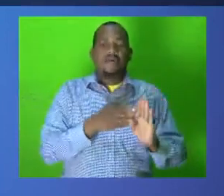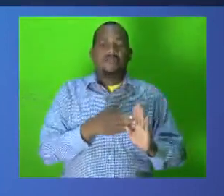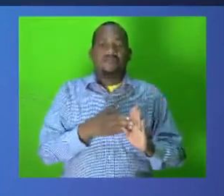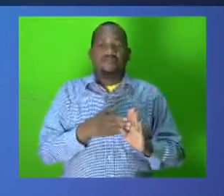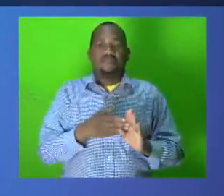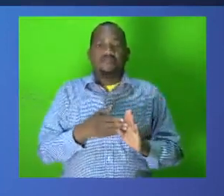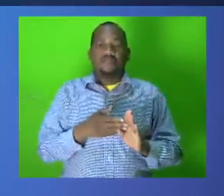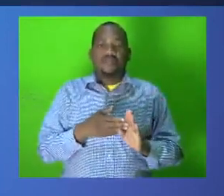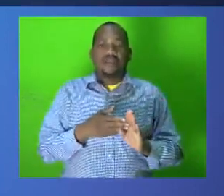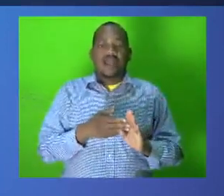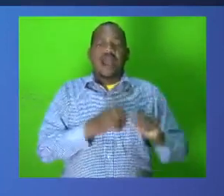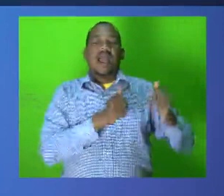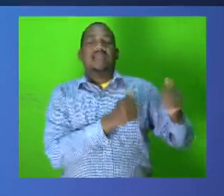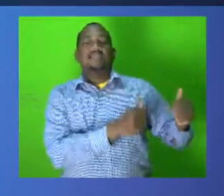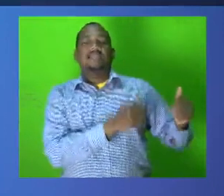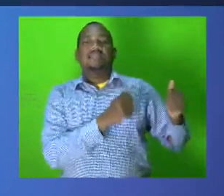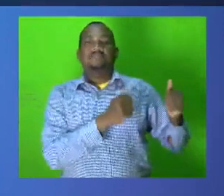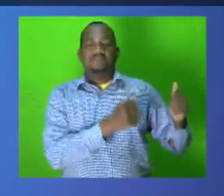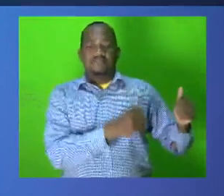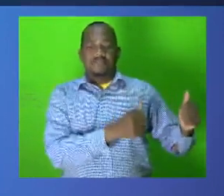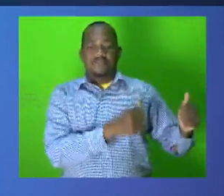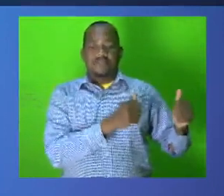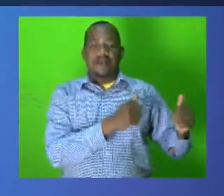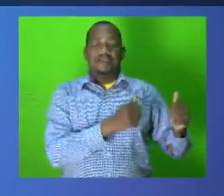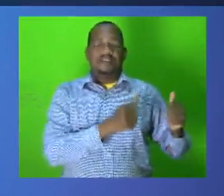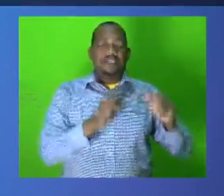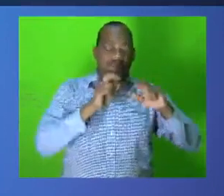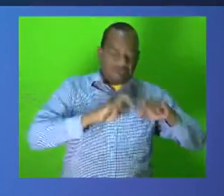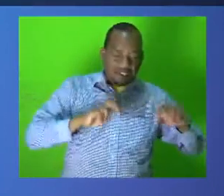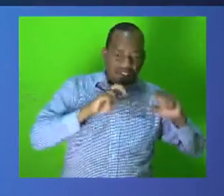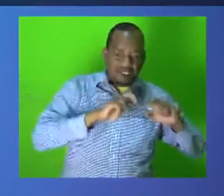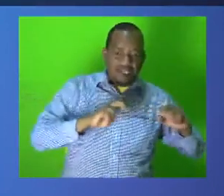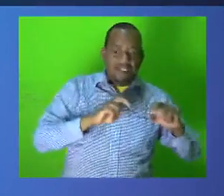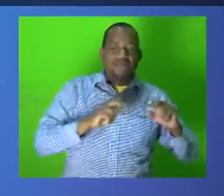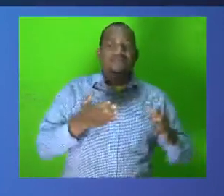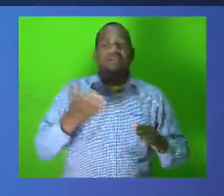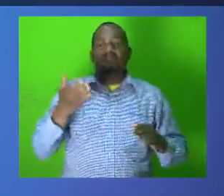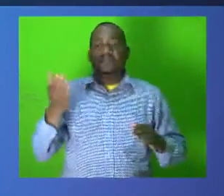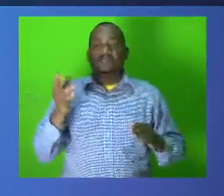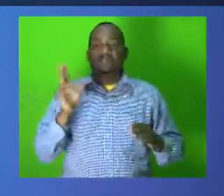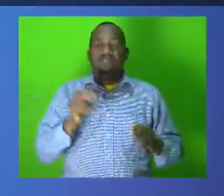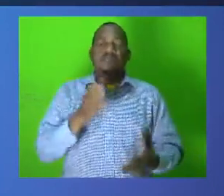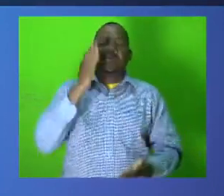or to investigate something for current or true